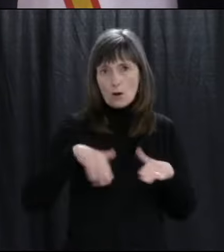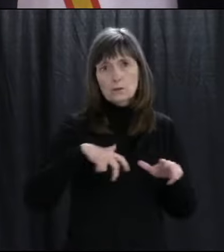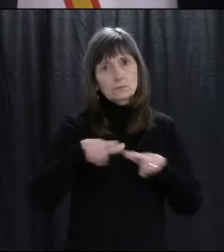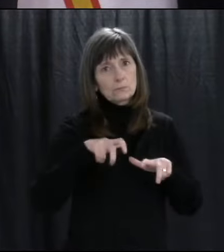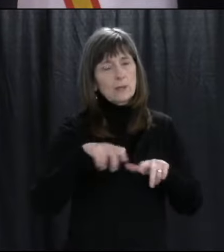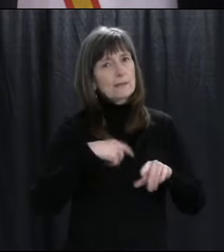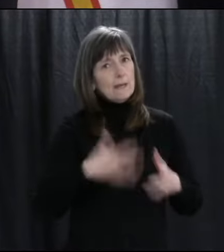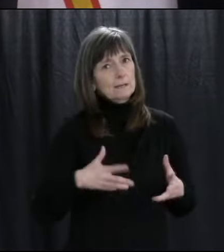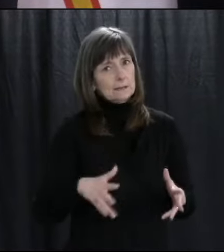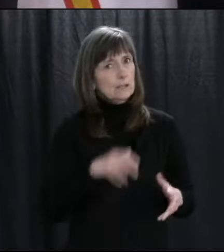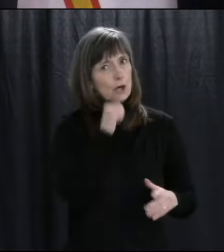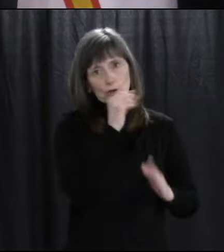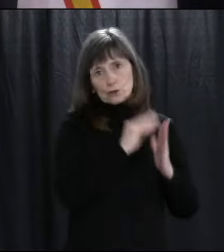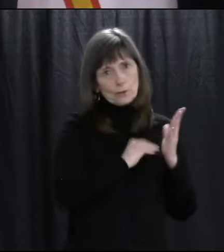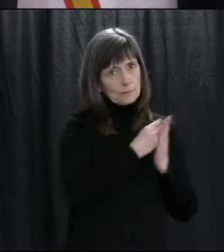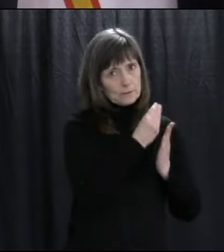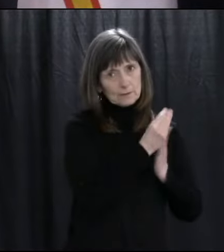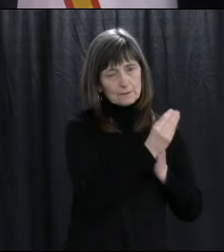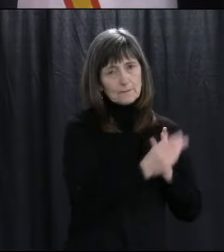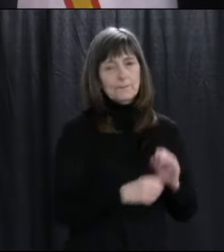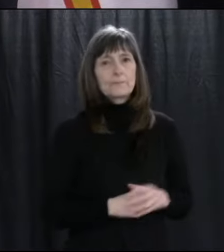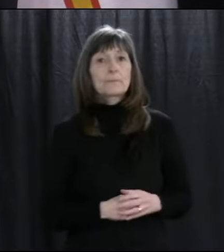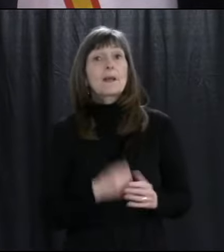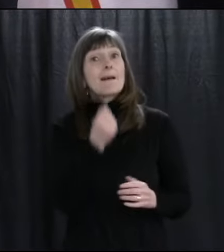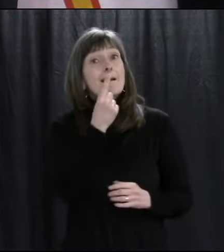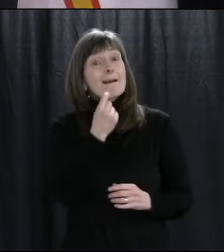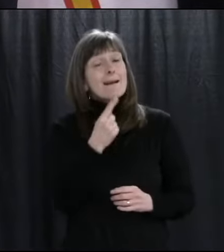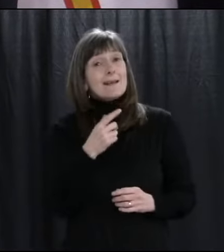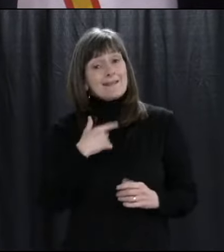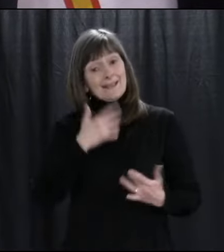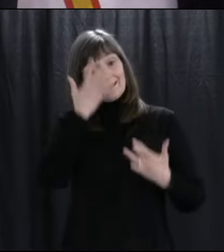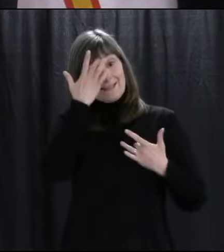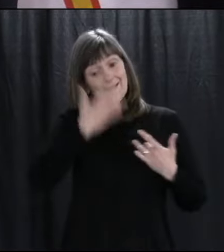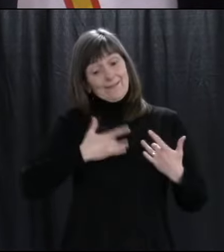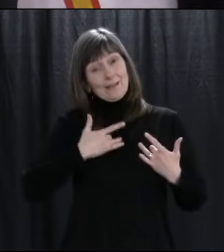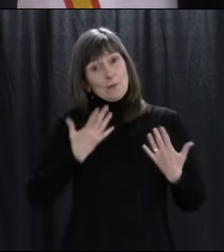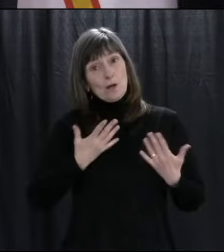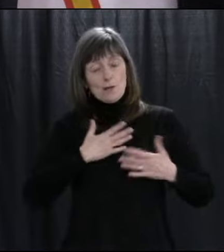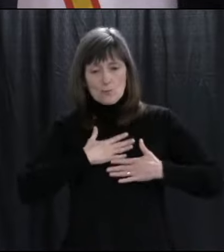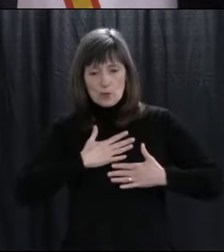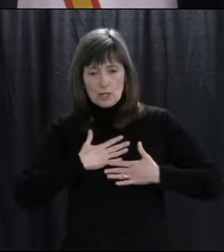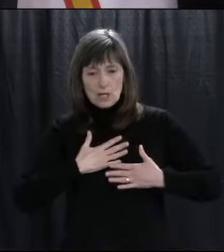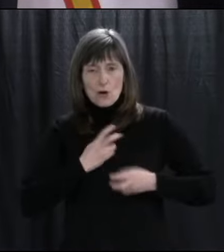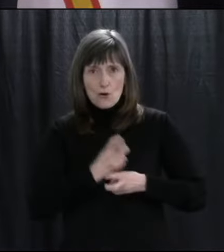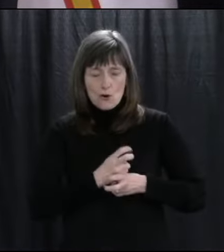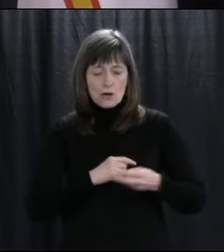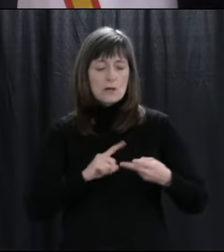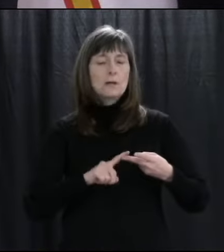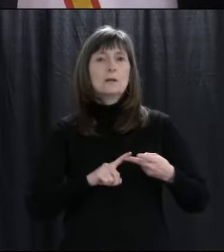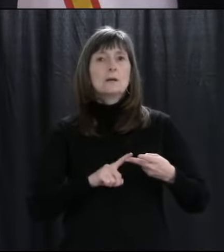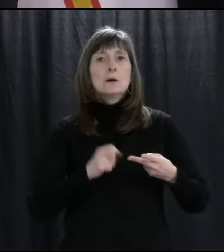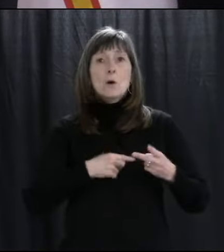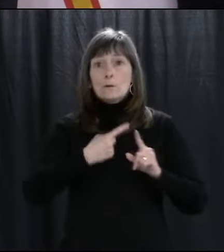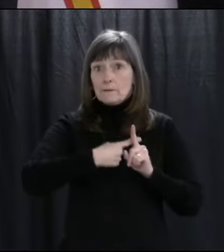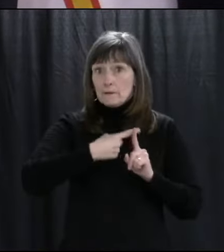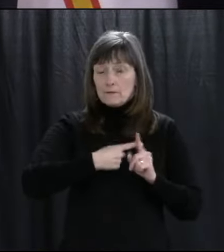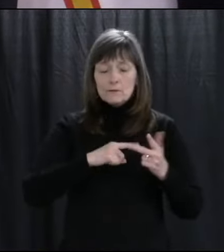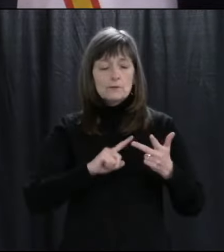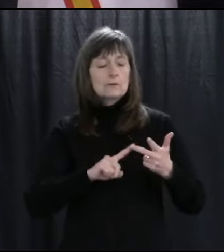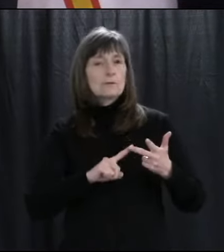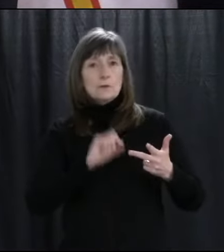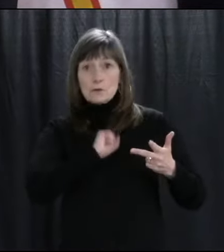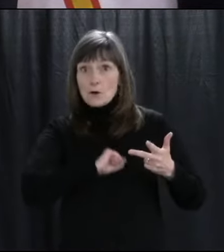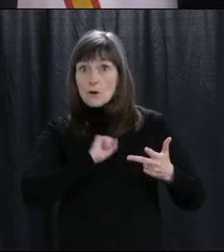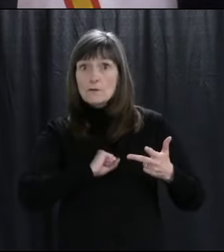of COVID-19, which include fever or cough or difficulty breathing, please complete the self-assessment tool on